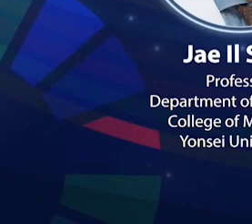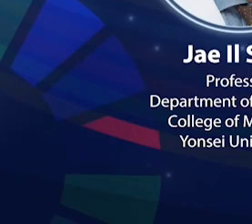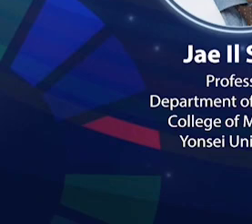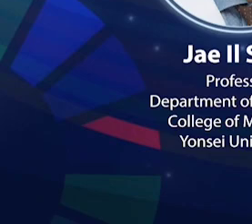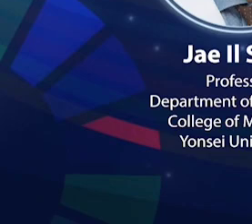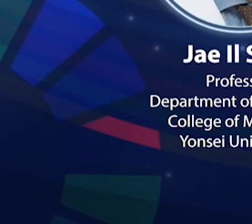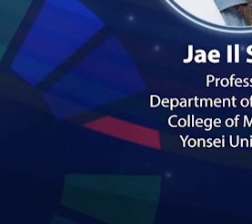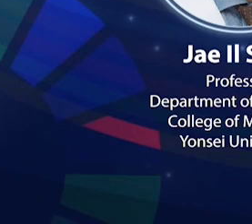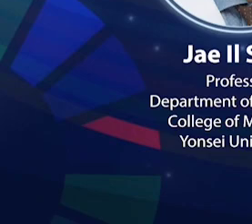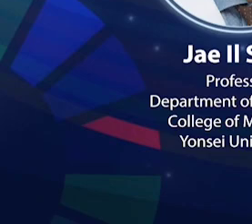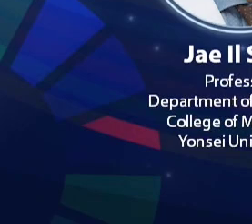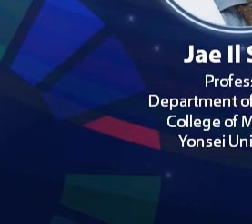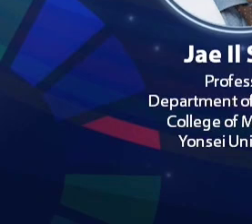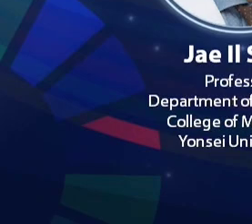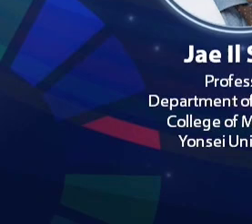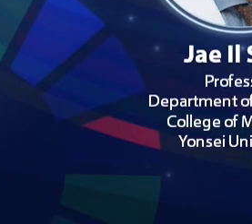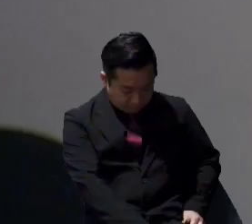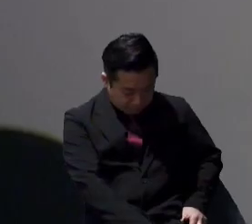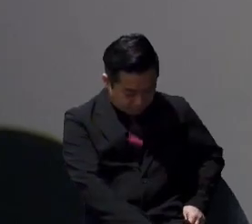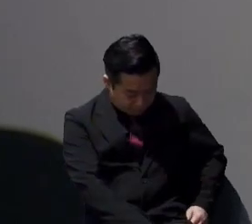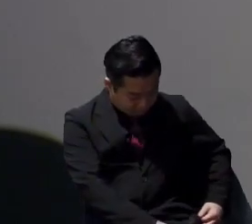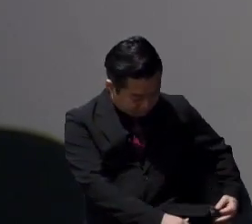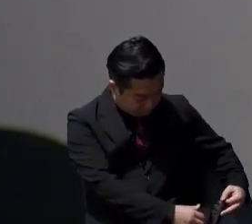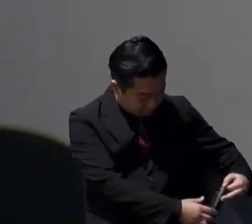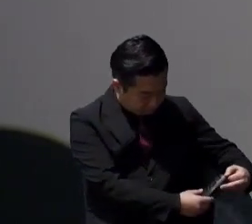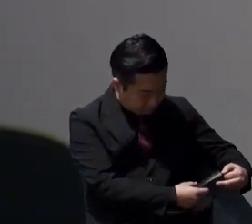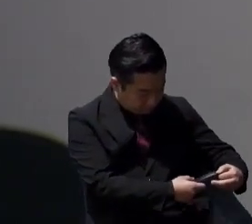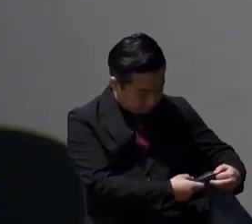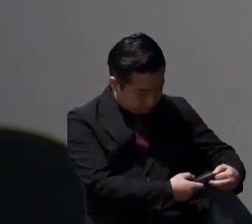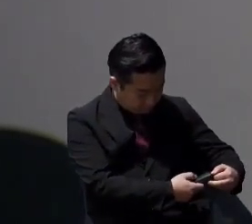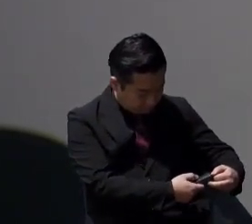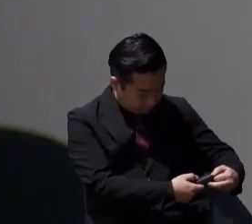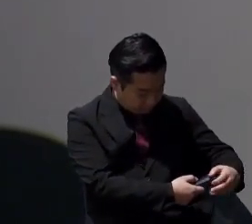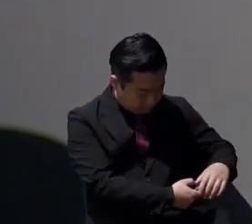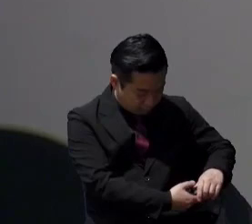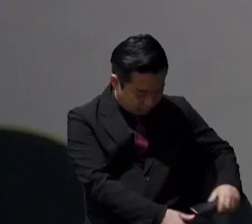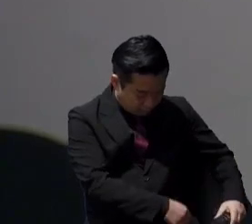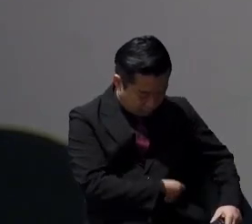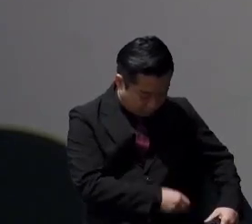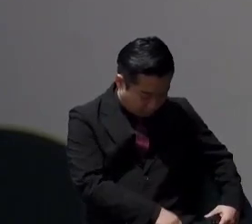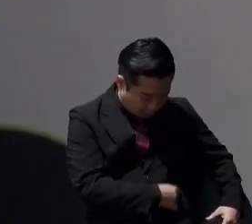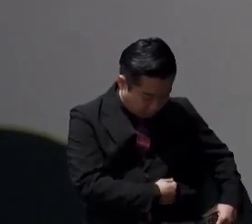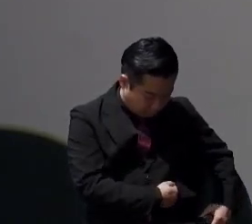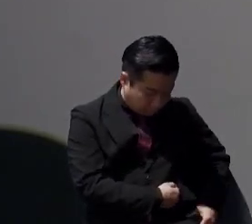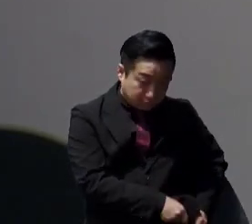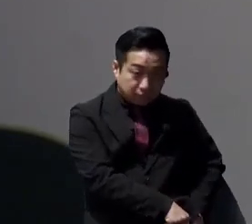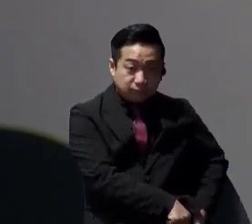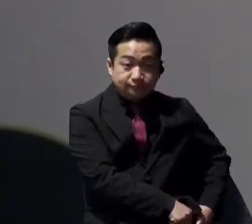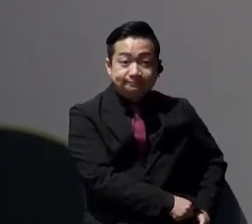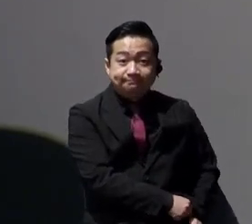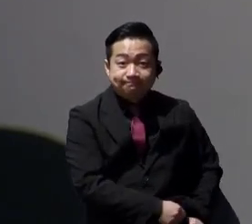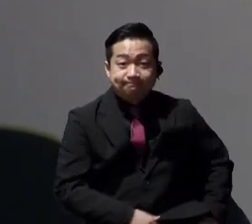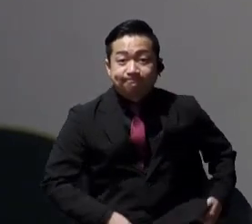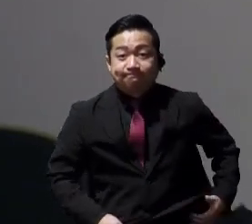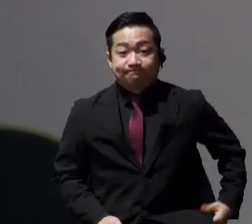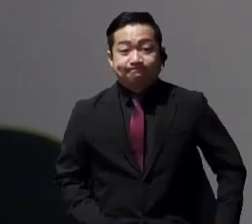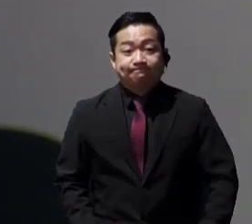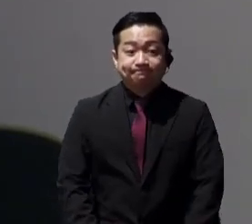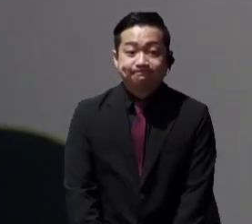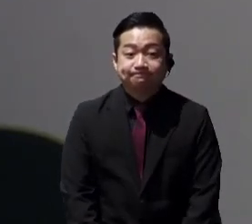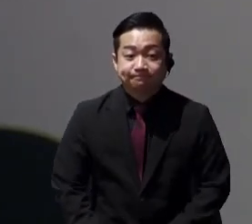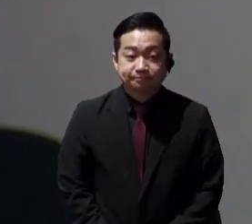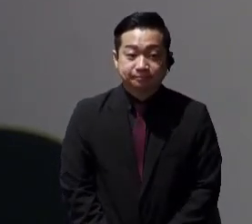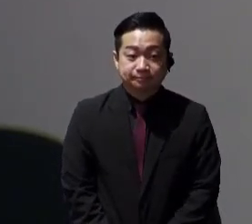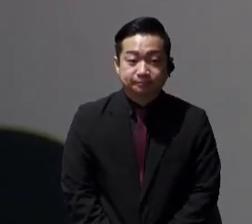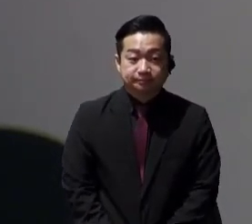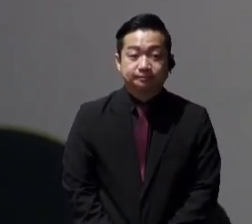Morning, afternoon, and evening to everyone who is here and virtually joining us on our second day of GEEF